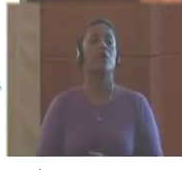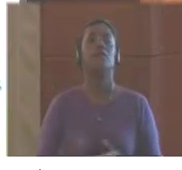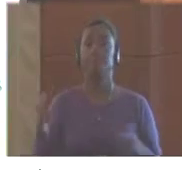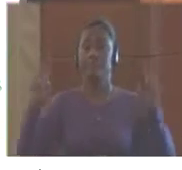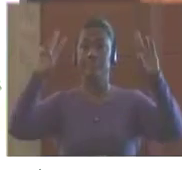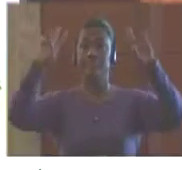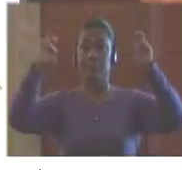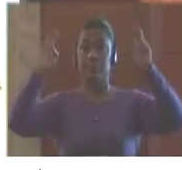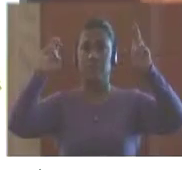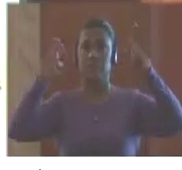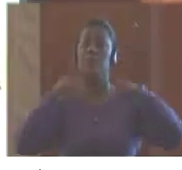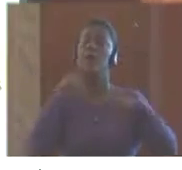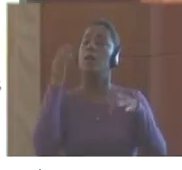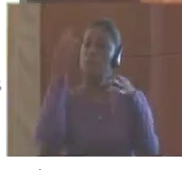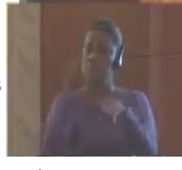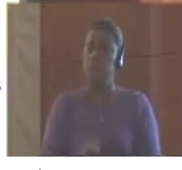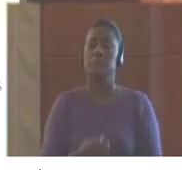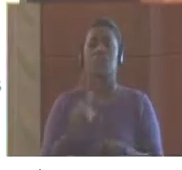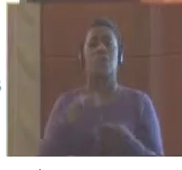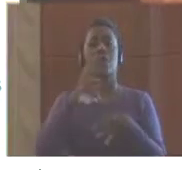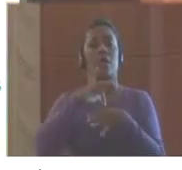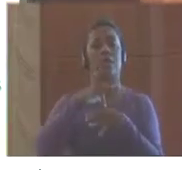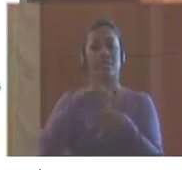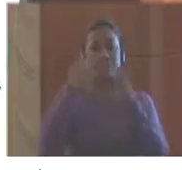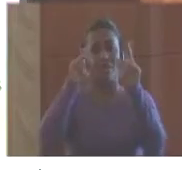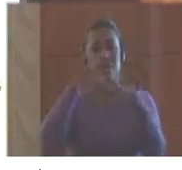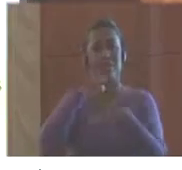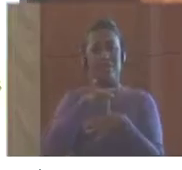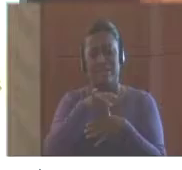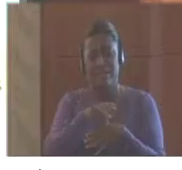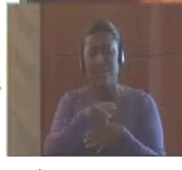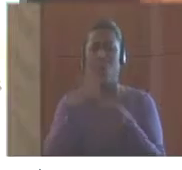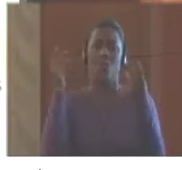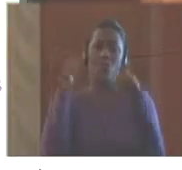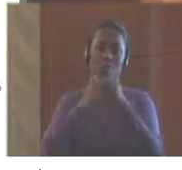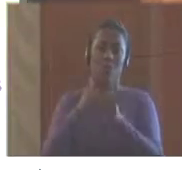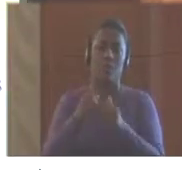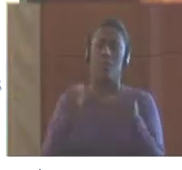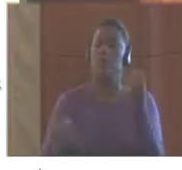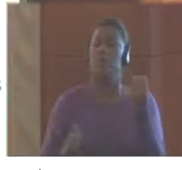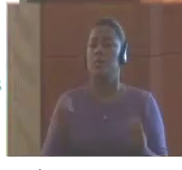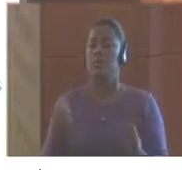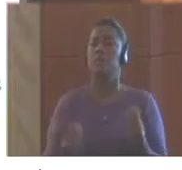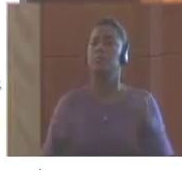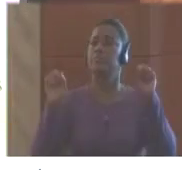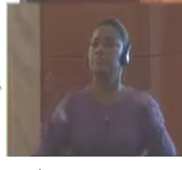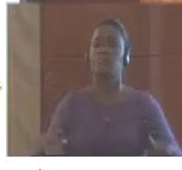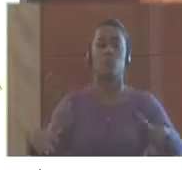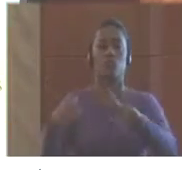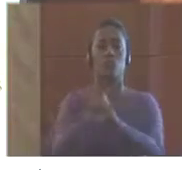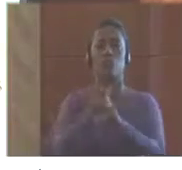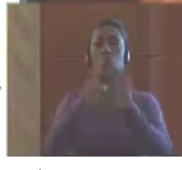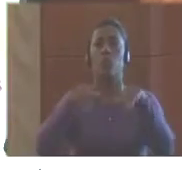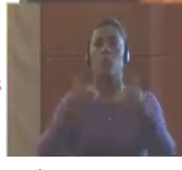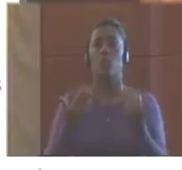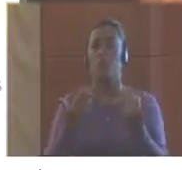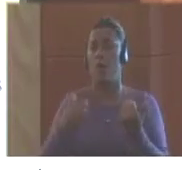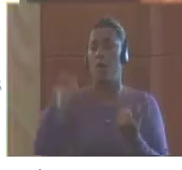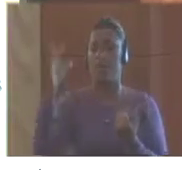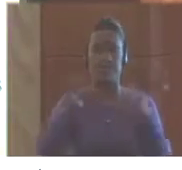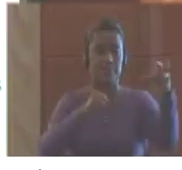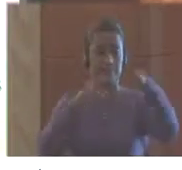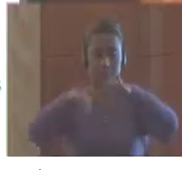a utopia. But it is a cross-sectional item, in fact, for society, and the success is really dependent upon the ability